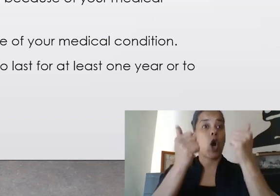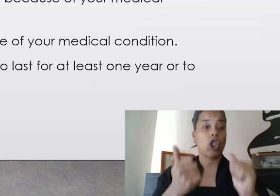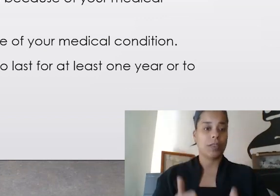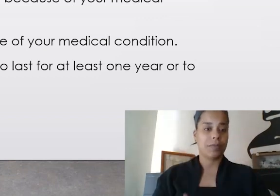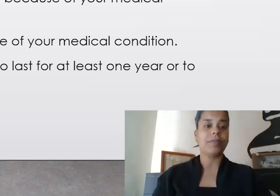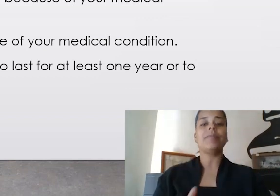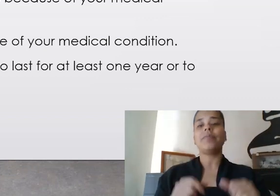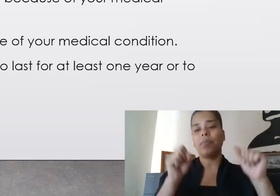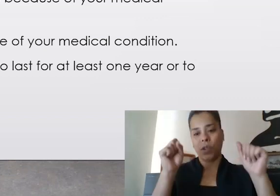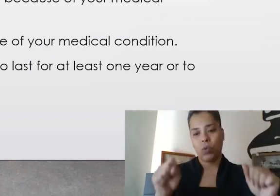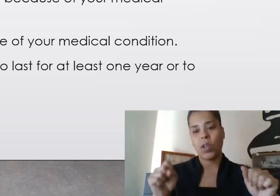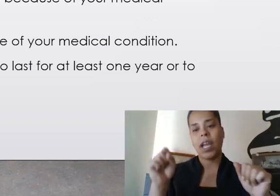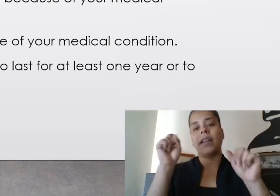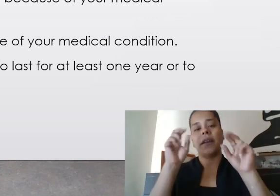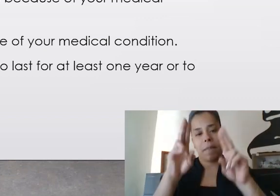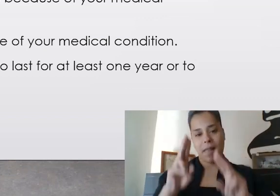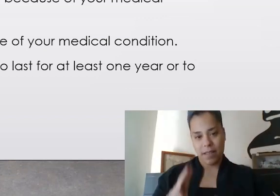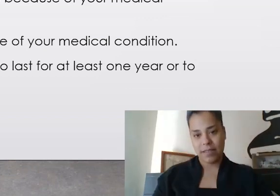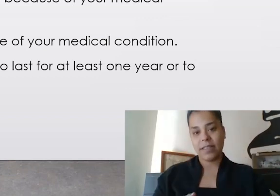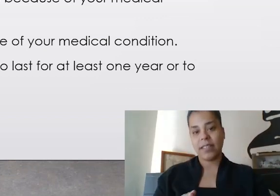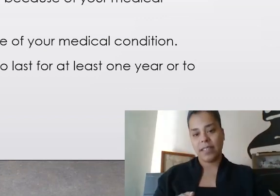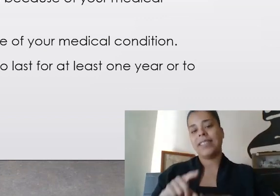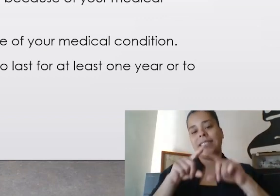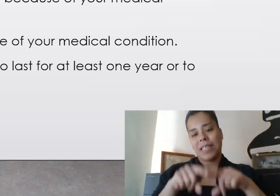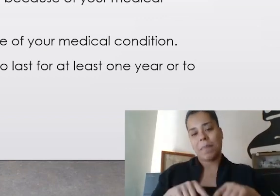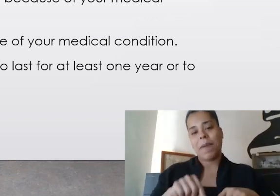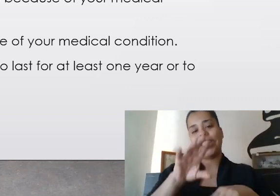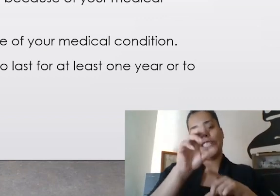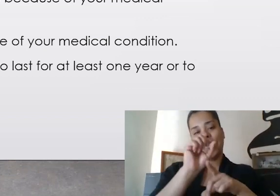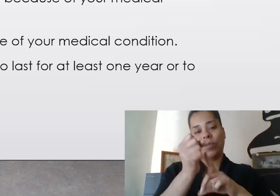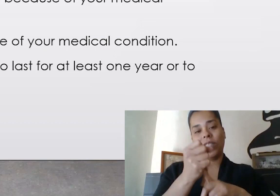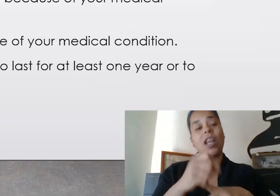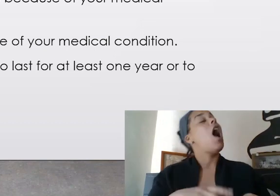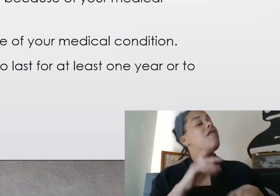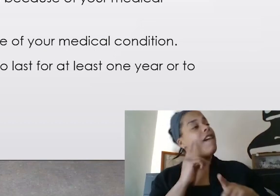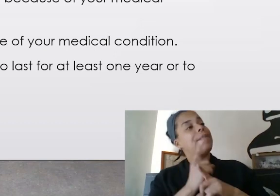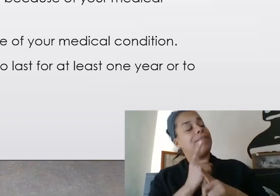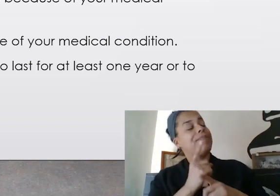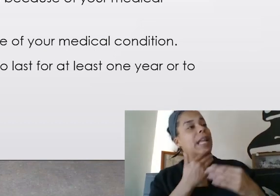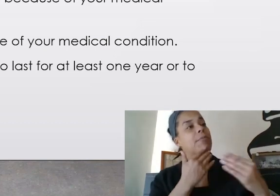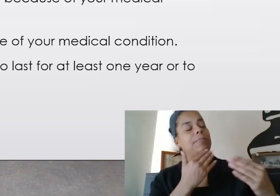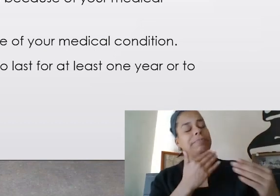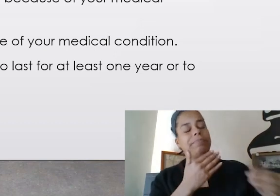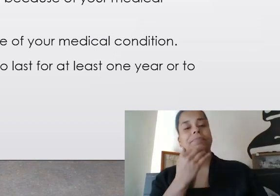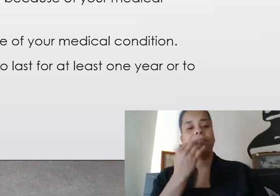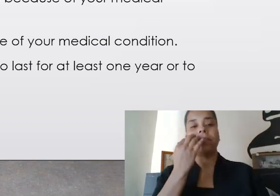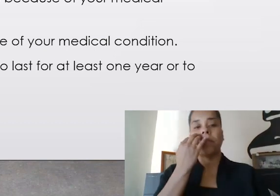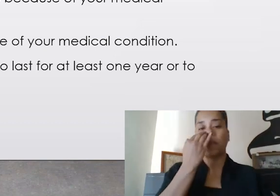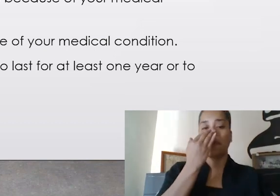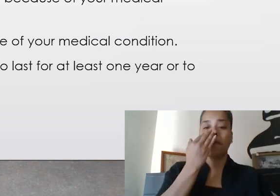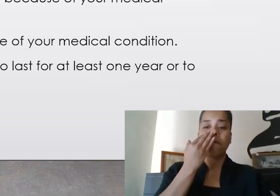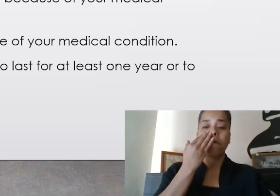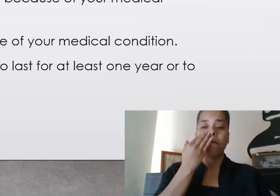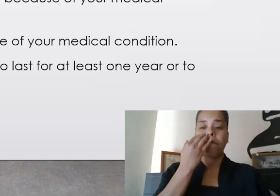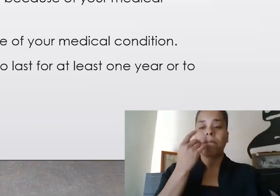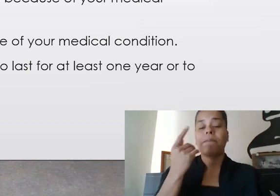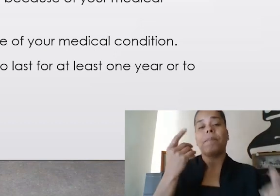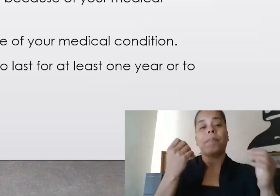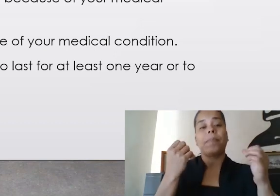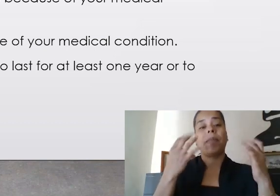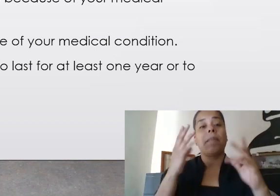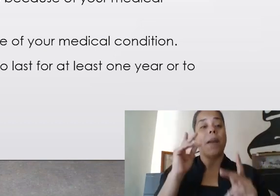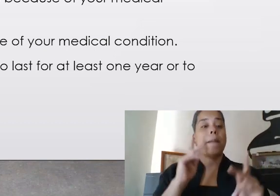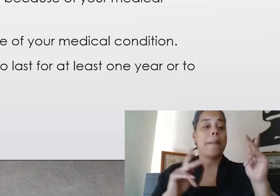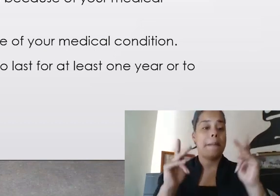work situation. Yes, thank you for that, Jose. Yes. So a lot of people with